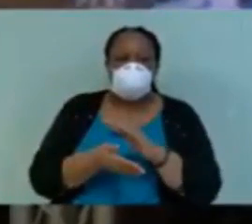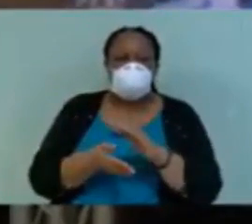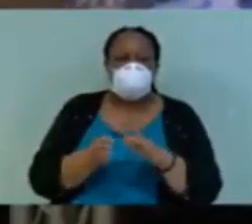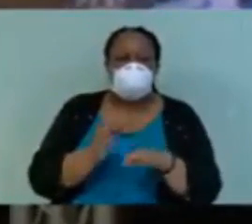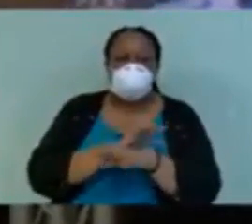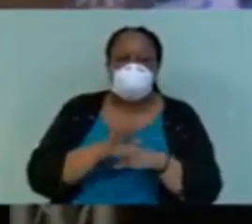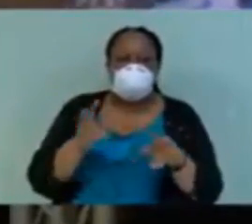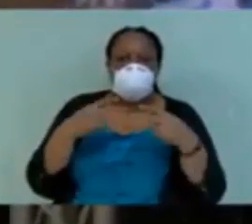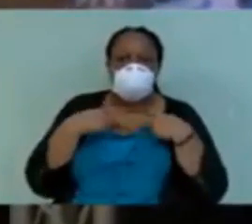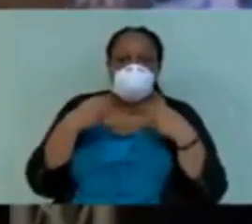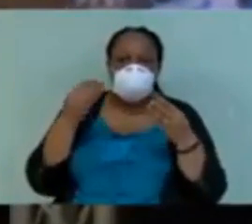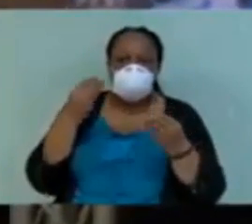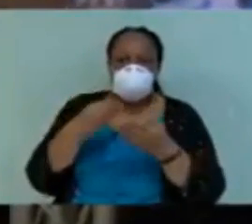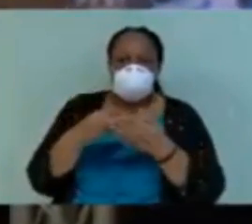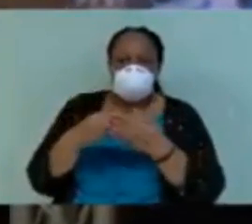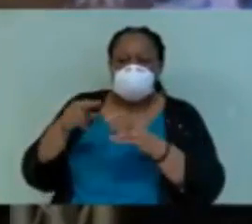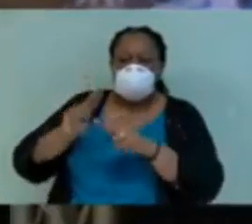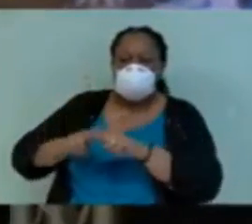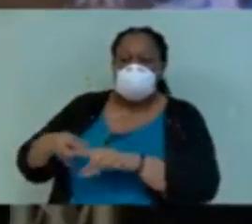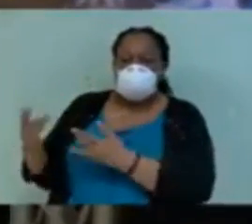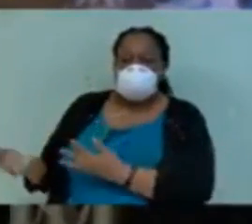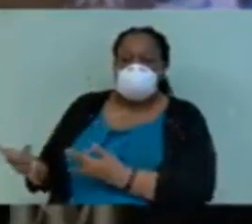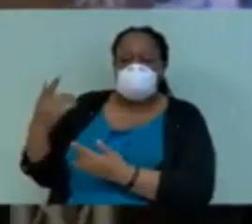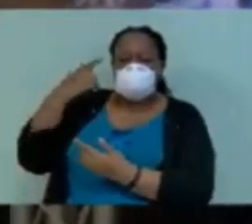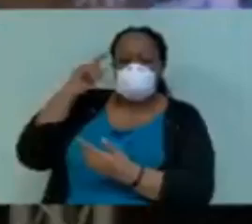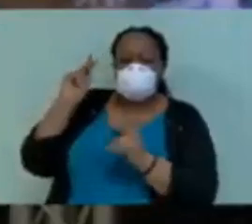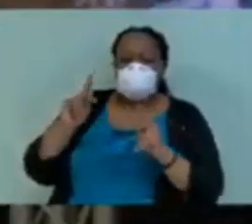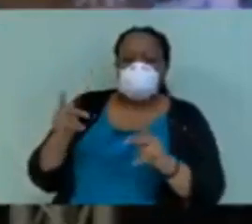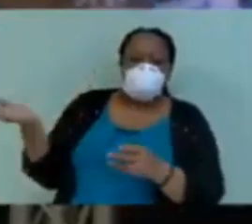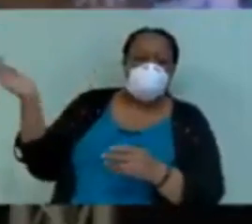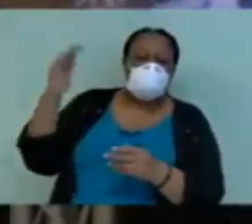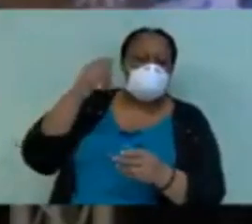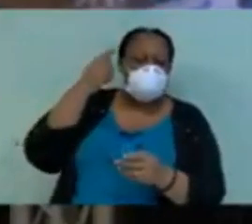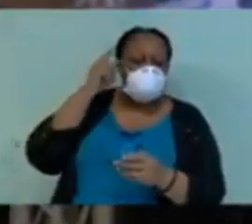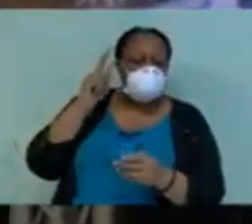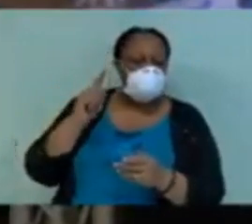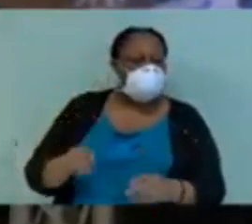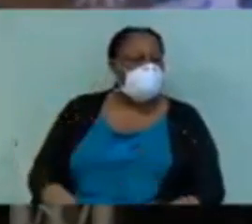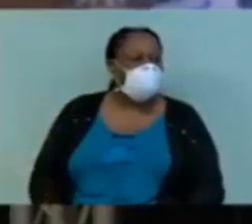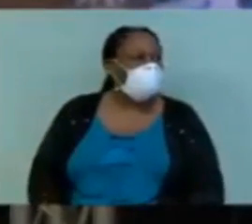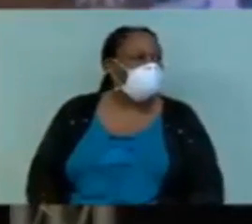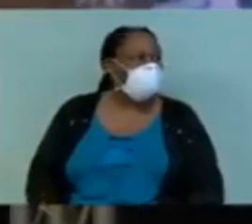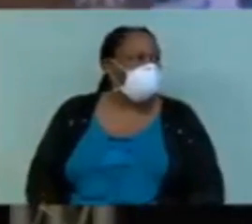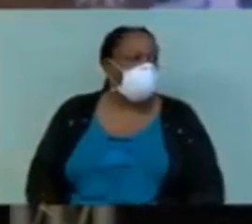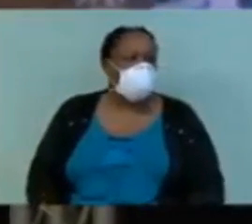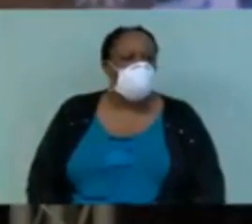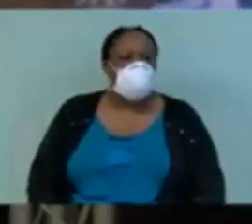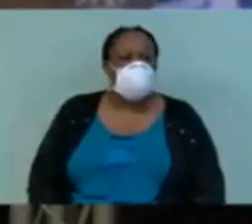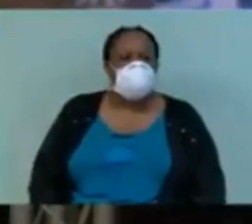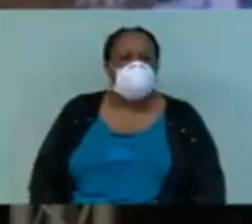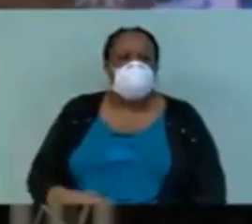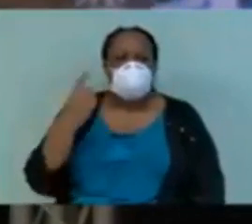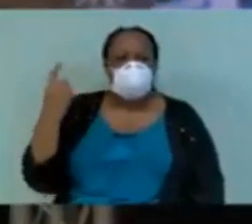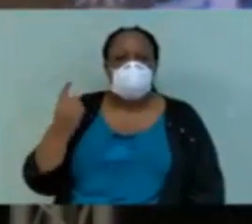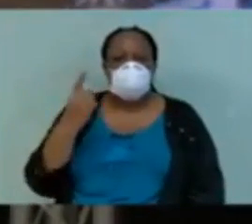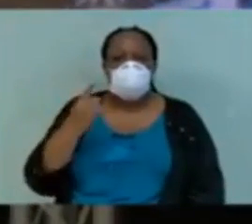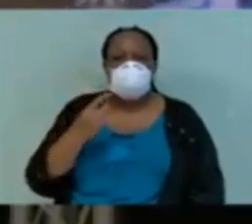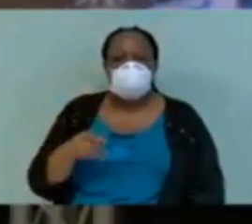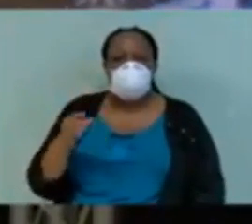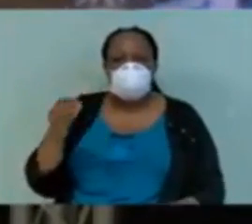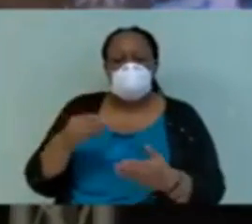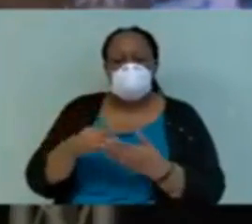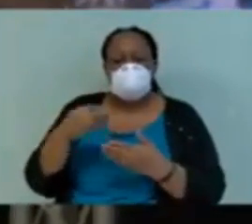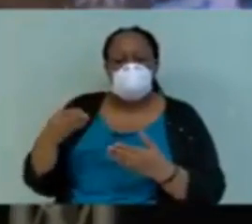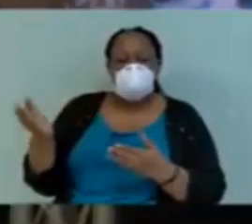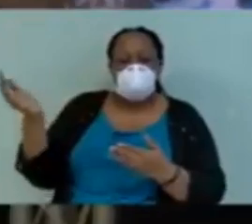I wish to take this opportunity to dispel the notion that our office has monies for the